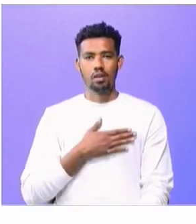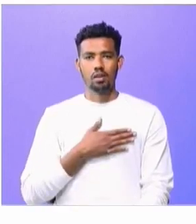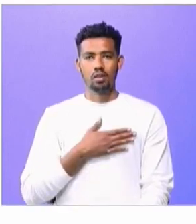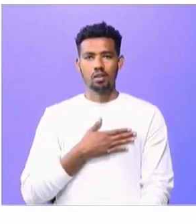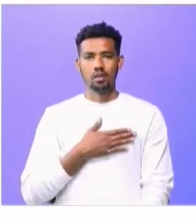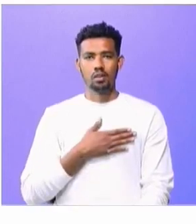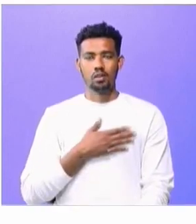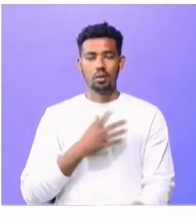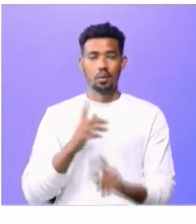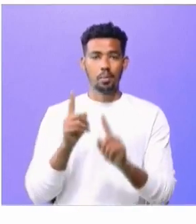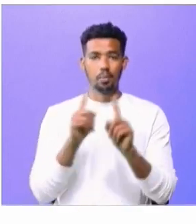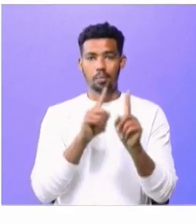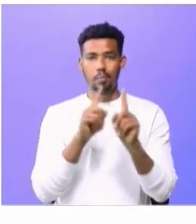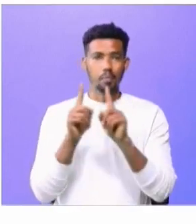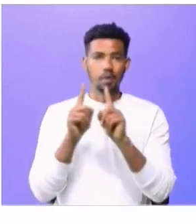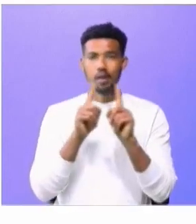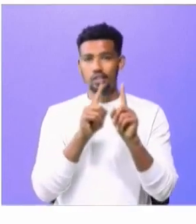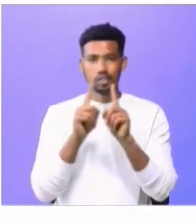birthday